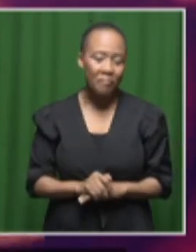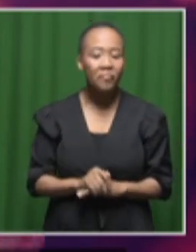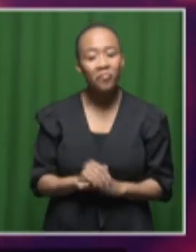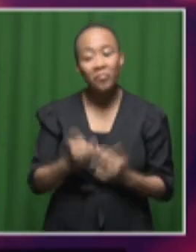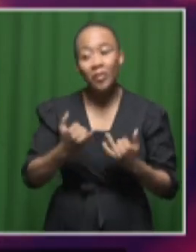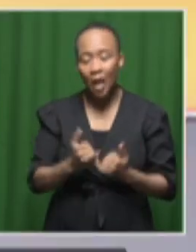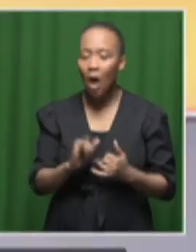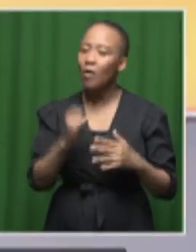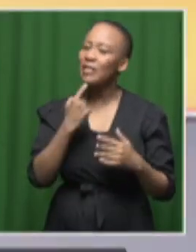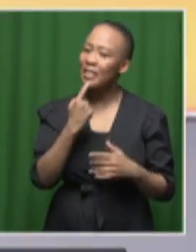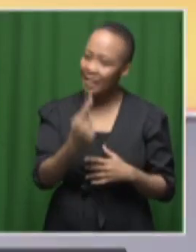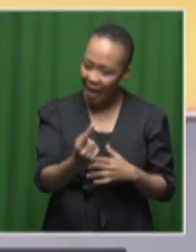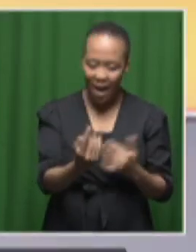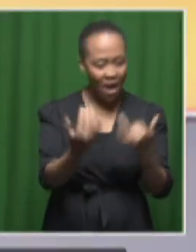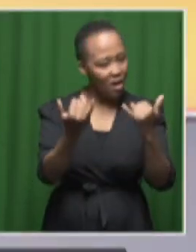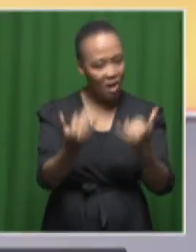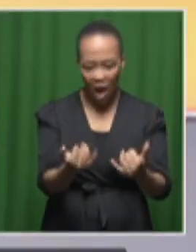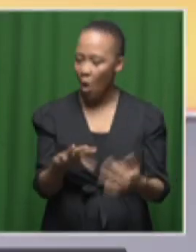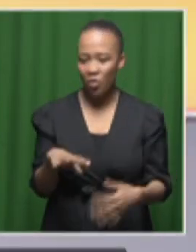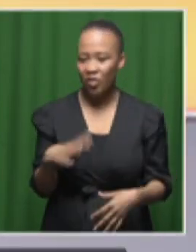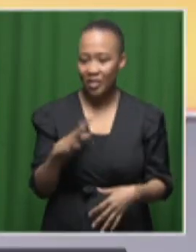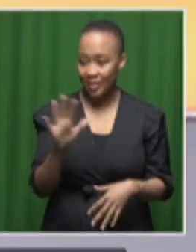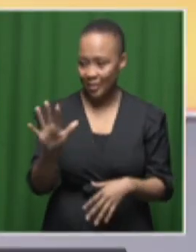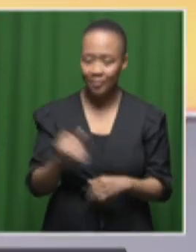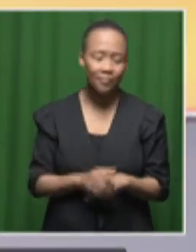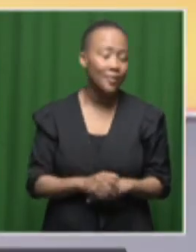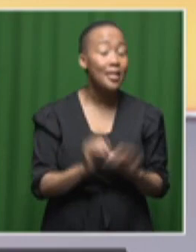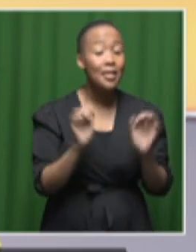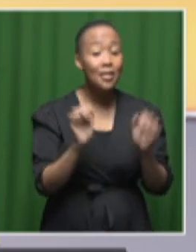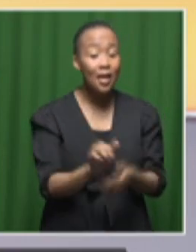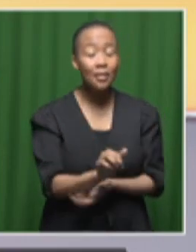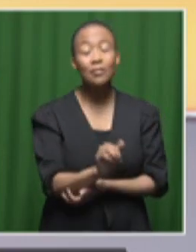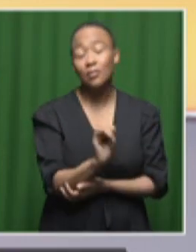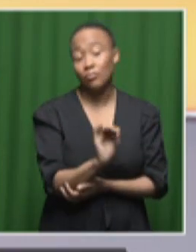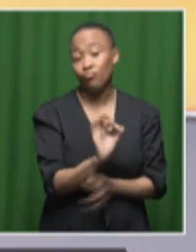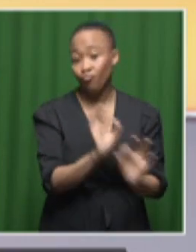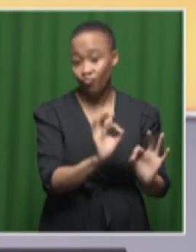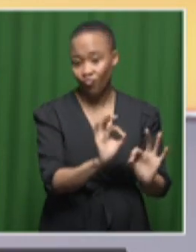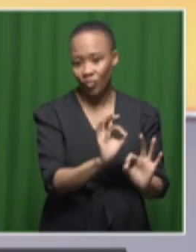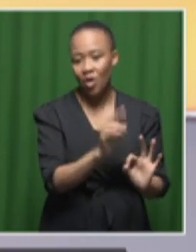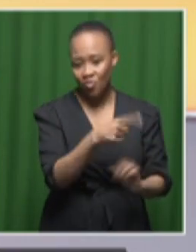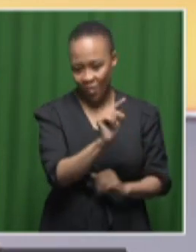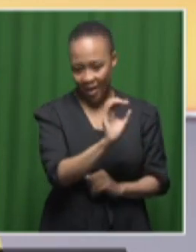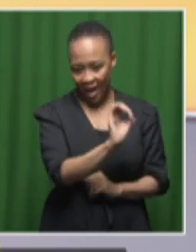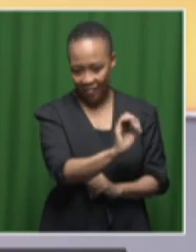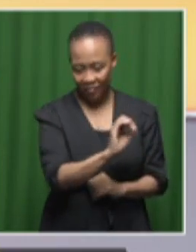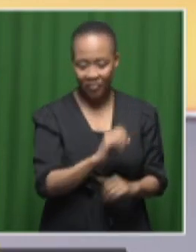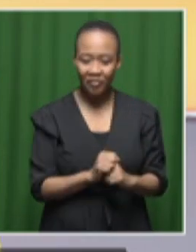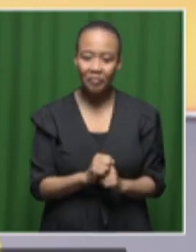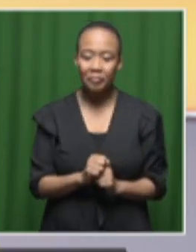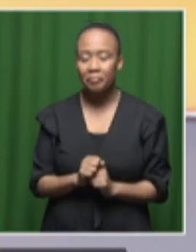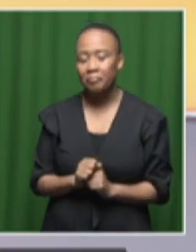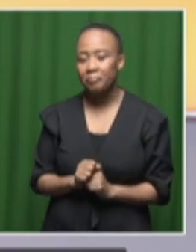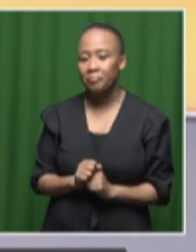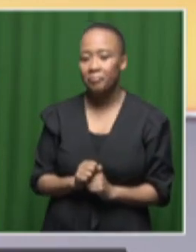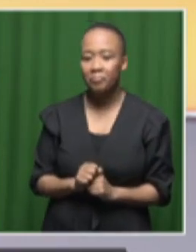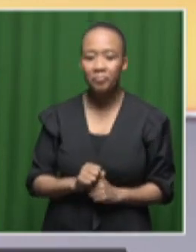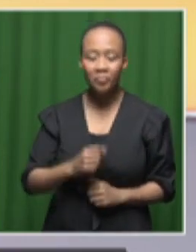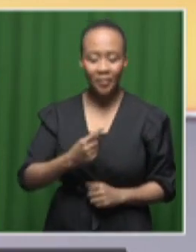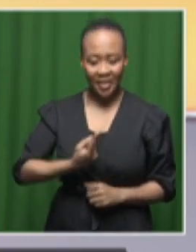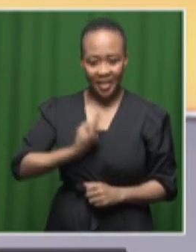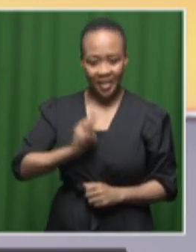and that's it. You are absolutely right, Leigh. We're absolutely right. I think what has been interesting for us is that their sense of